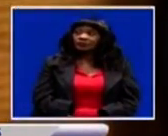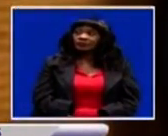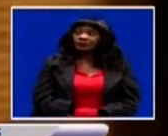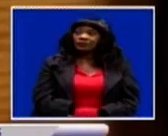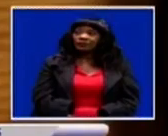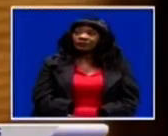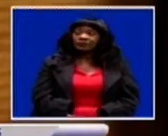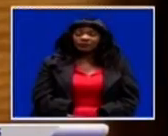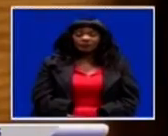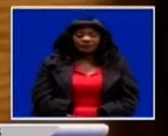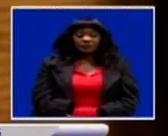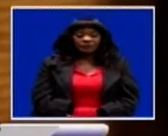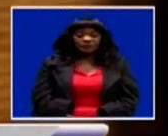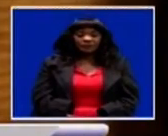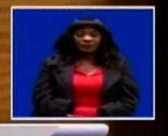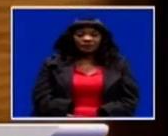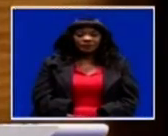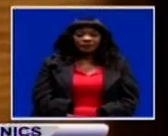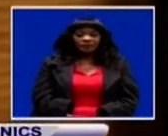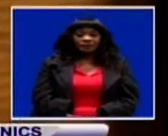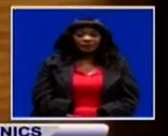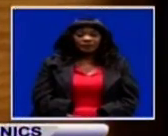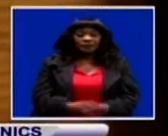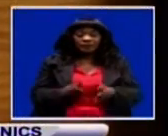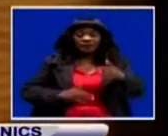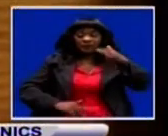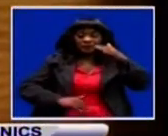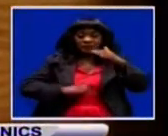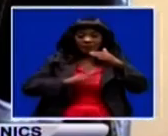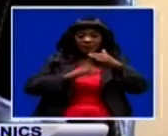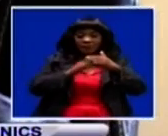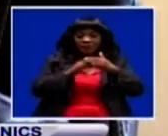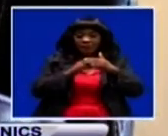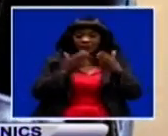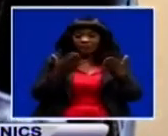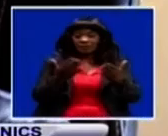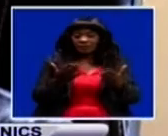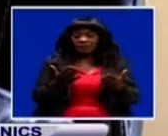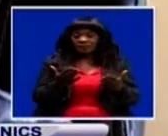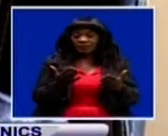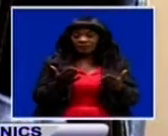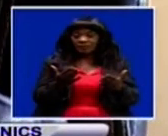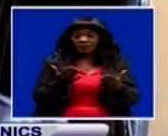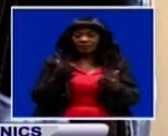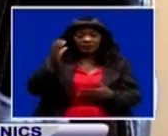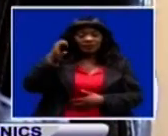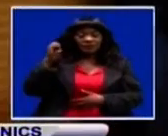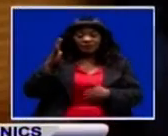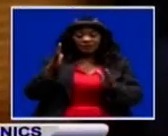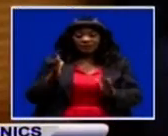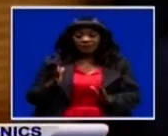of those, if not all, many of them, at least in one way, there will be delegates, but they are also our